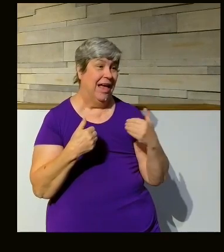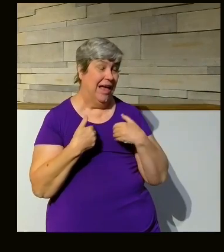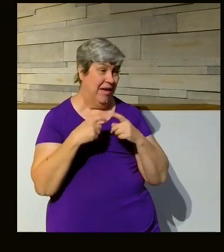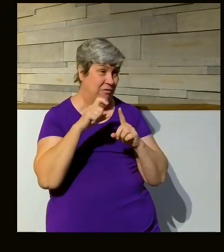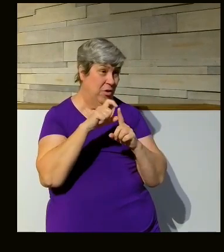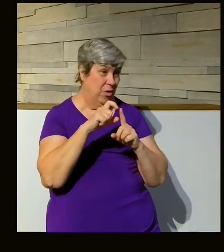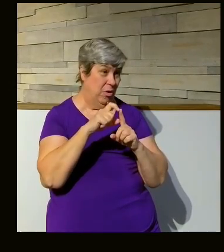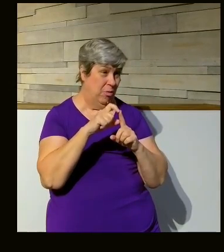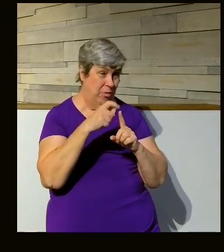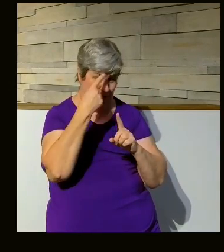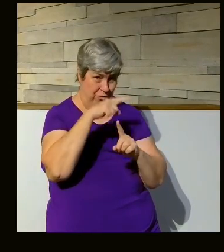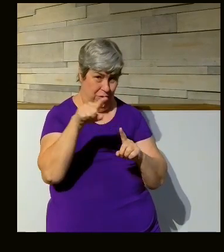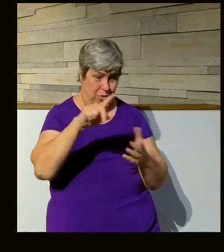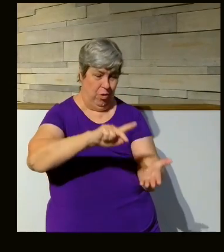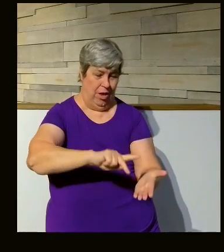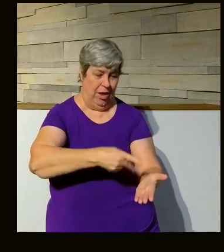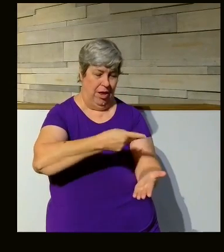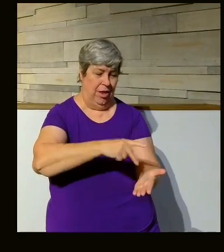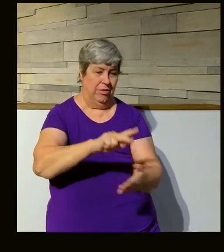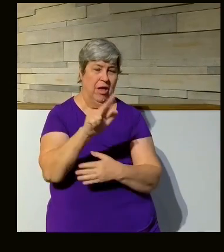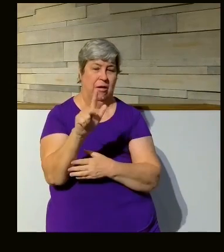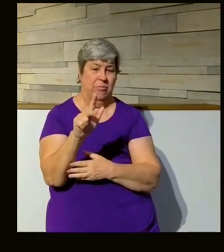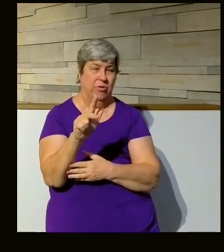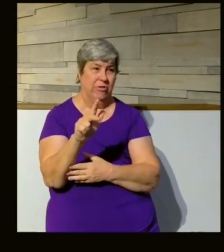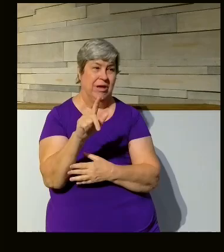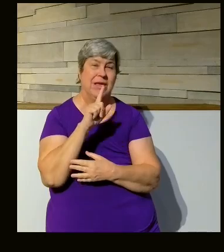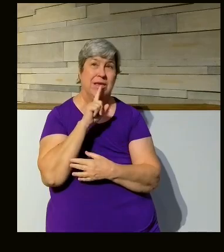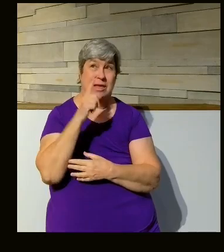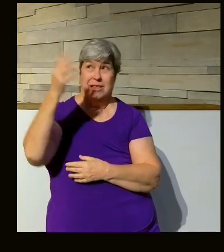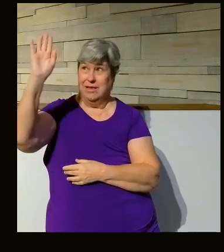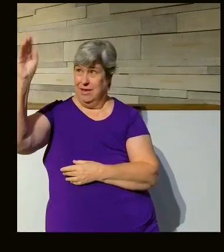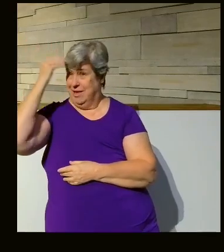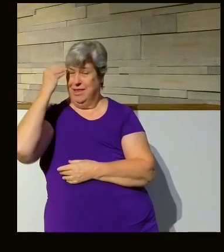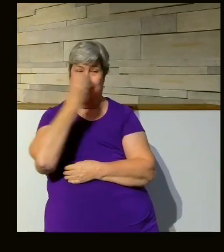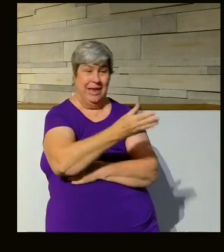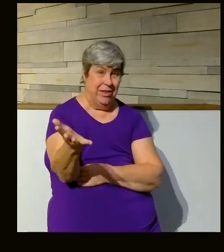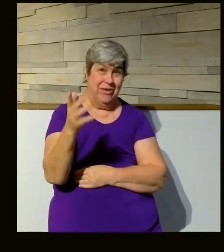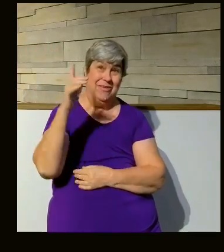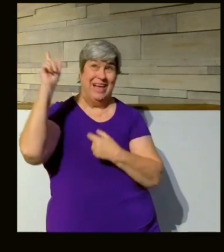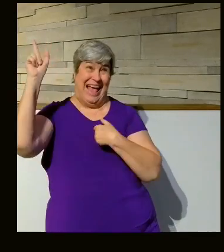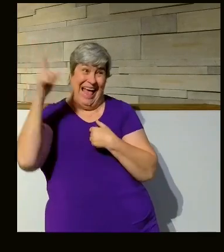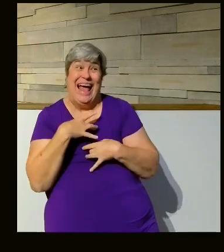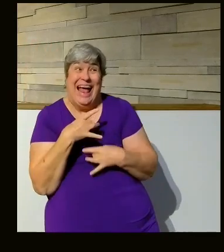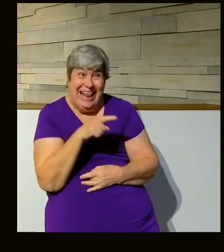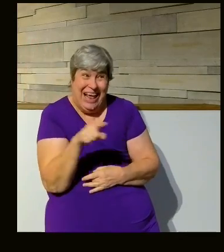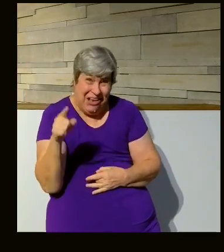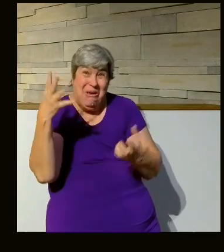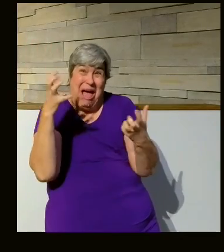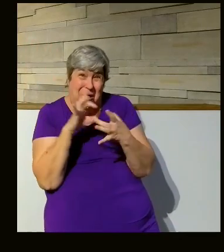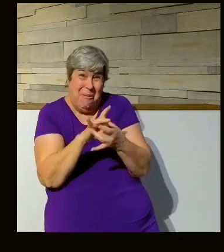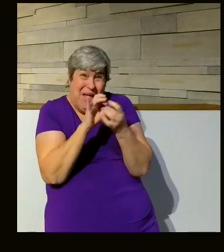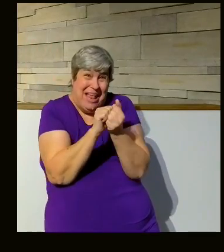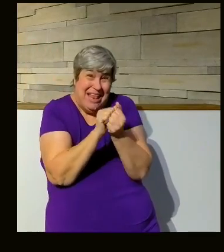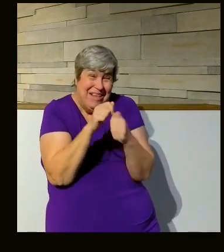you. Psalm 23 is God saying to you, I like you. I want to spend